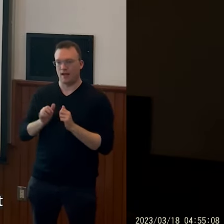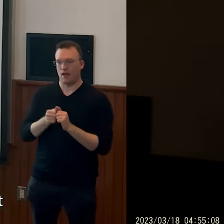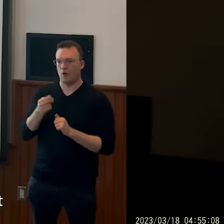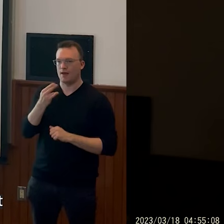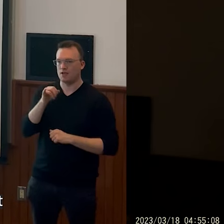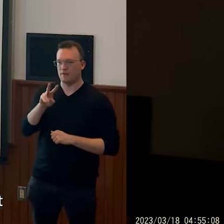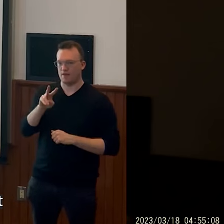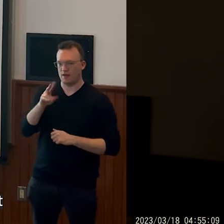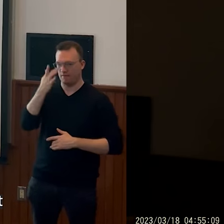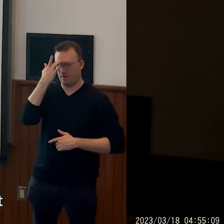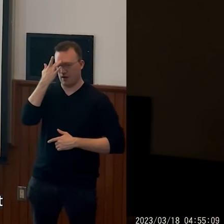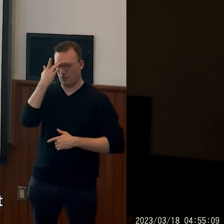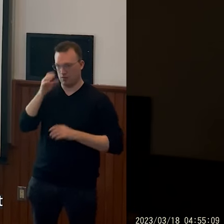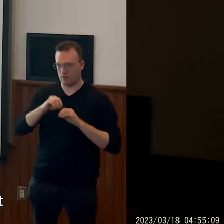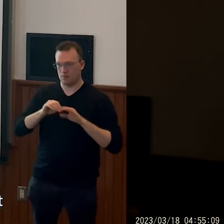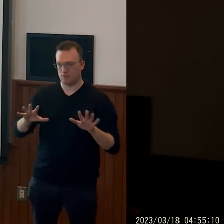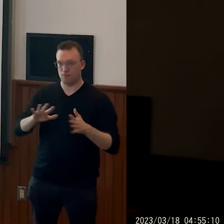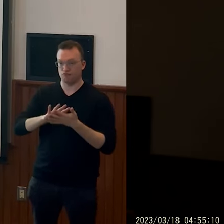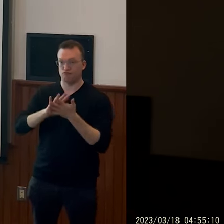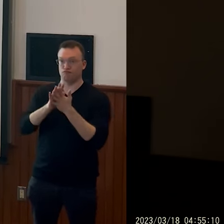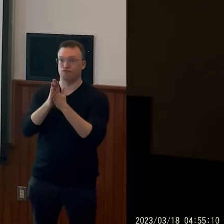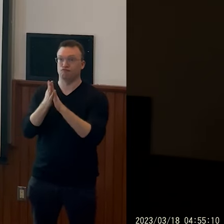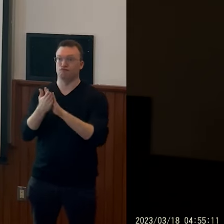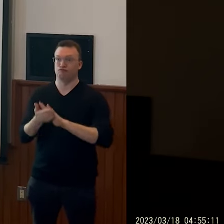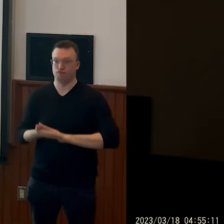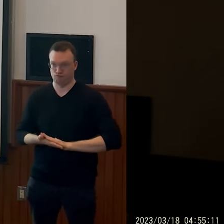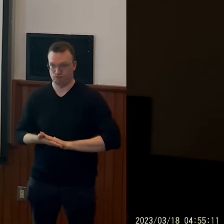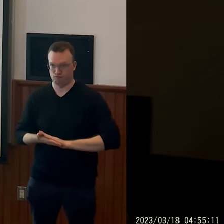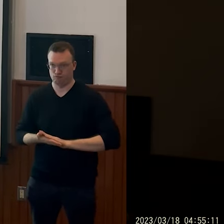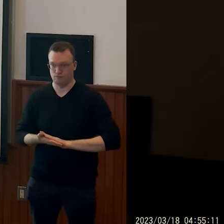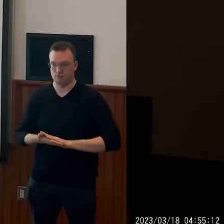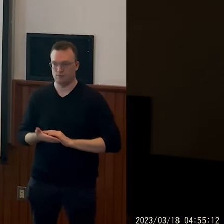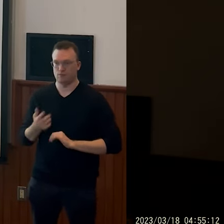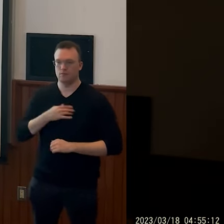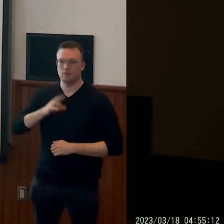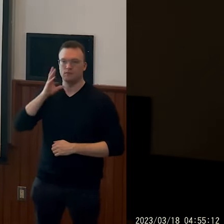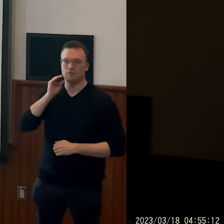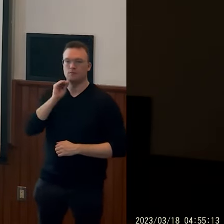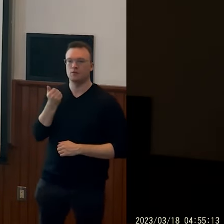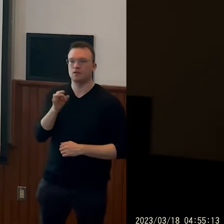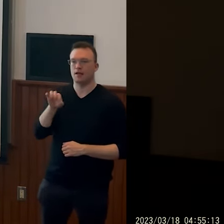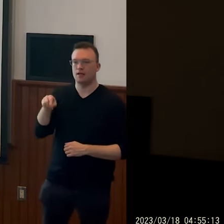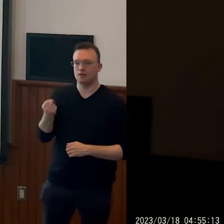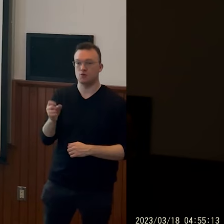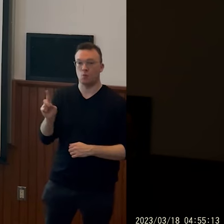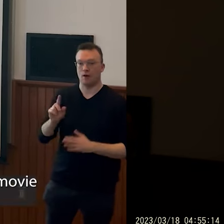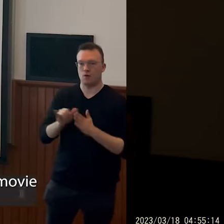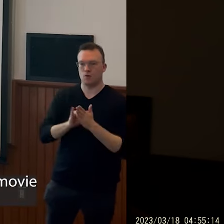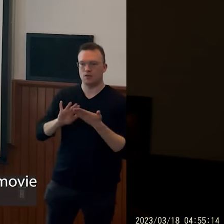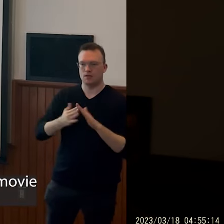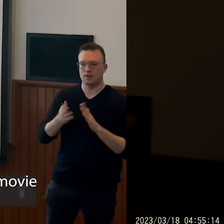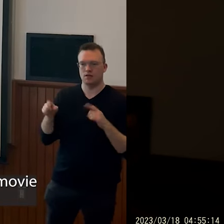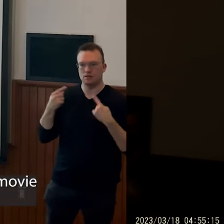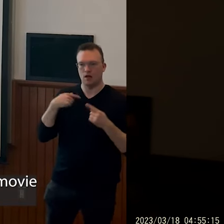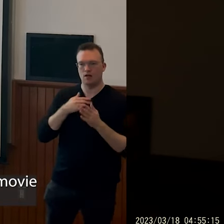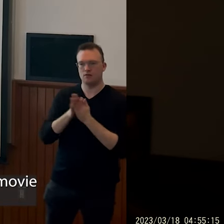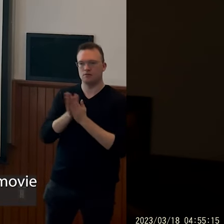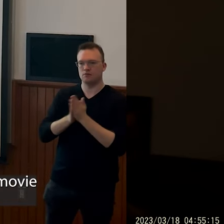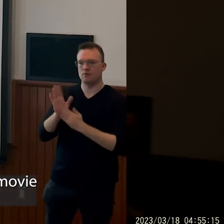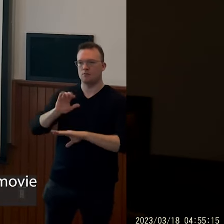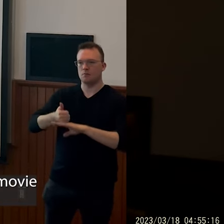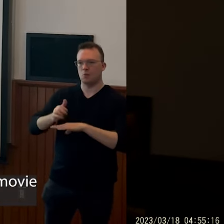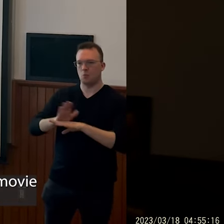HIV virus got mutated. I lived through the 80s in New York City, so I have always wanted to make a